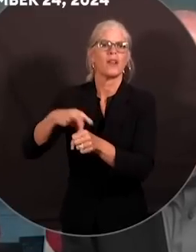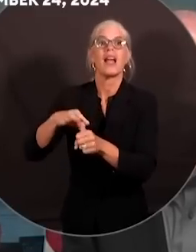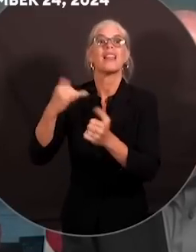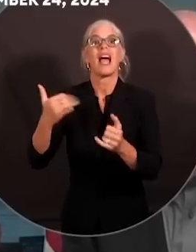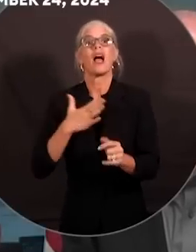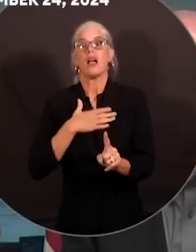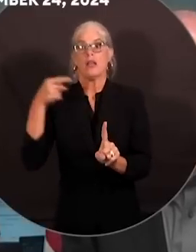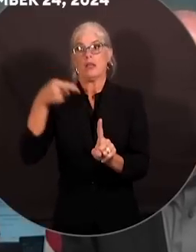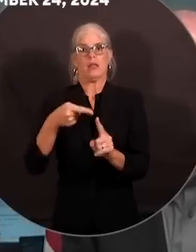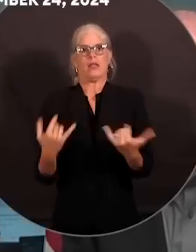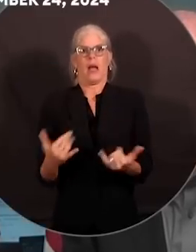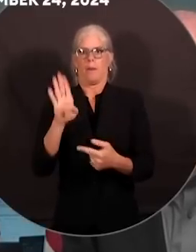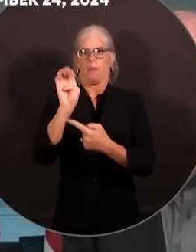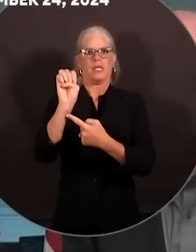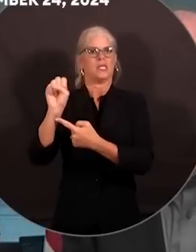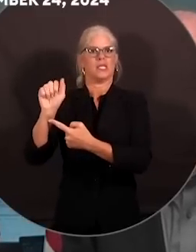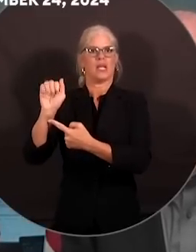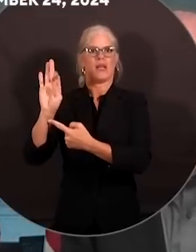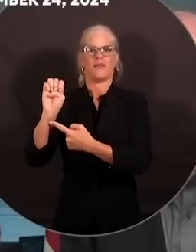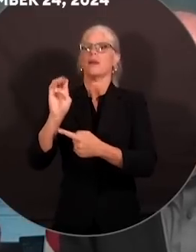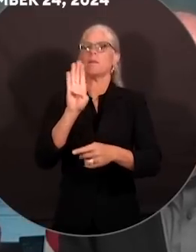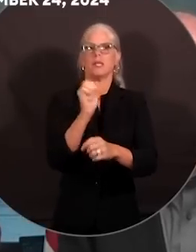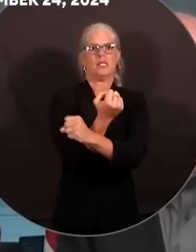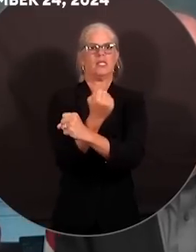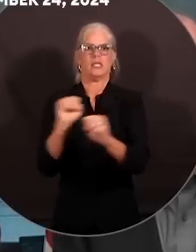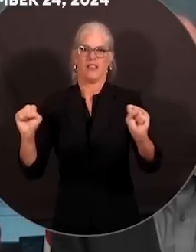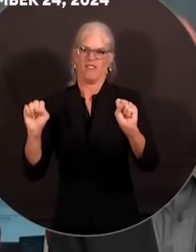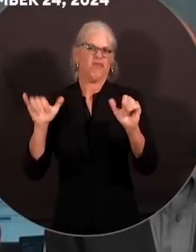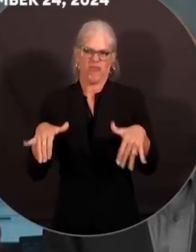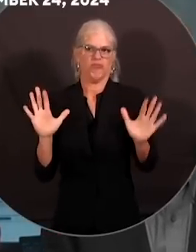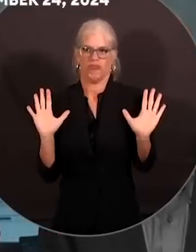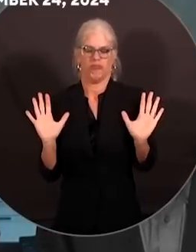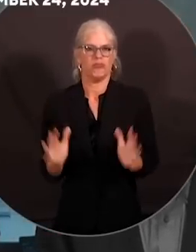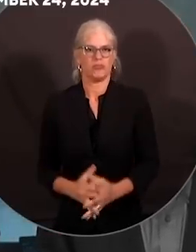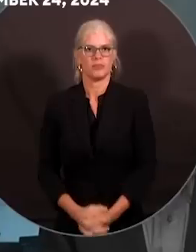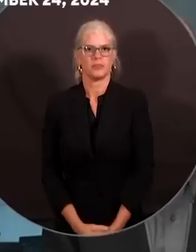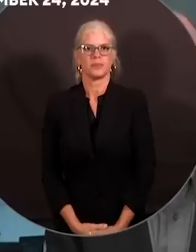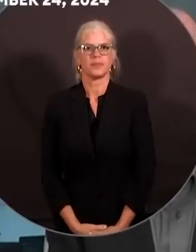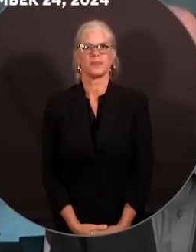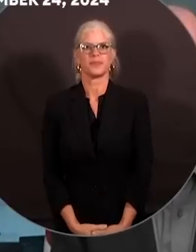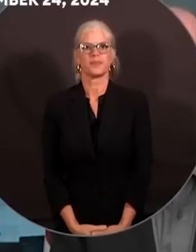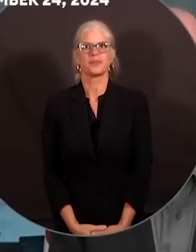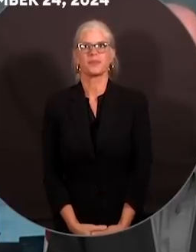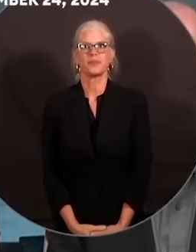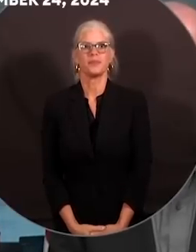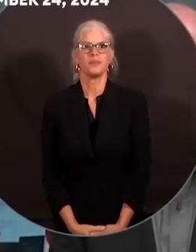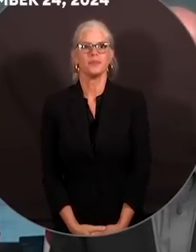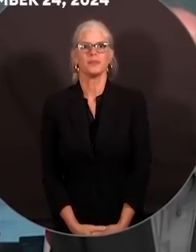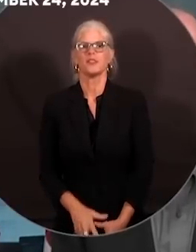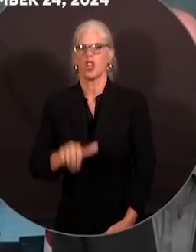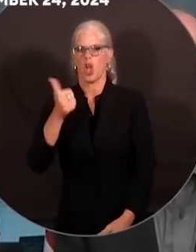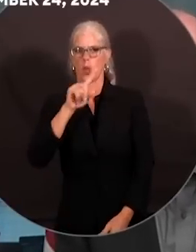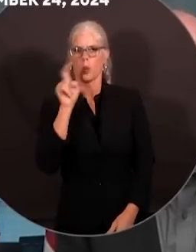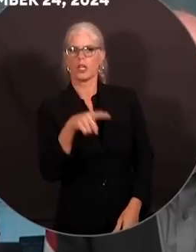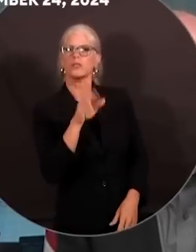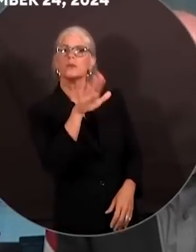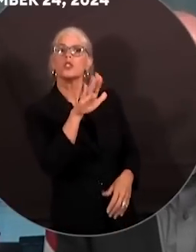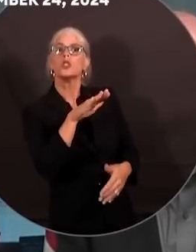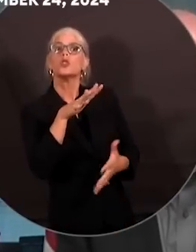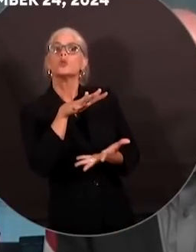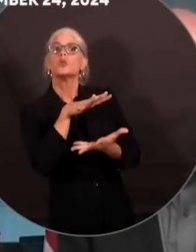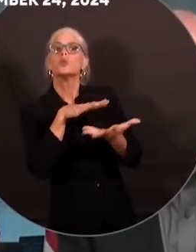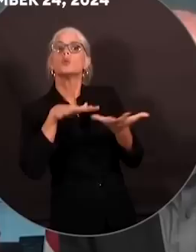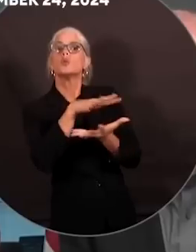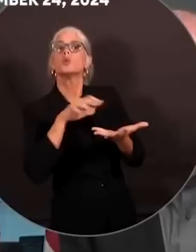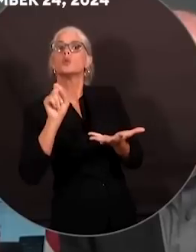going to be able to vote. That's not going to be an issue. For many of these people, this will be their third storm in 13 months. I guess can you kind of